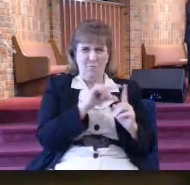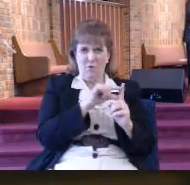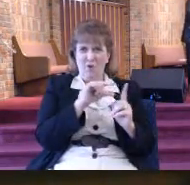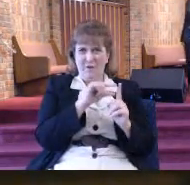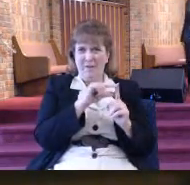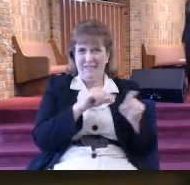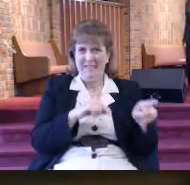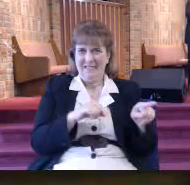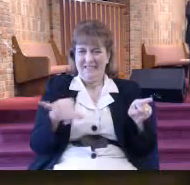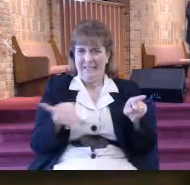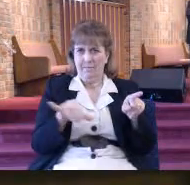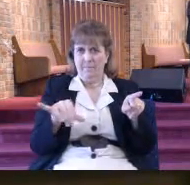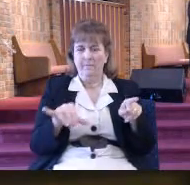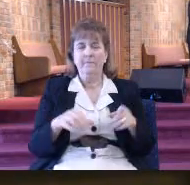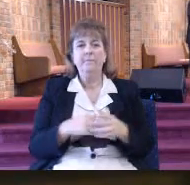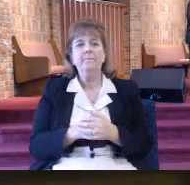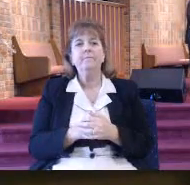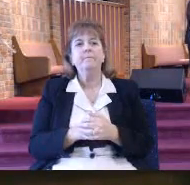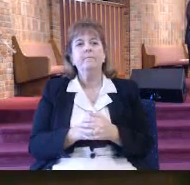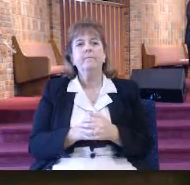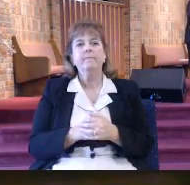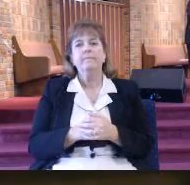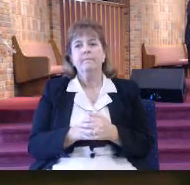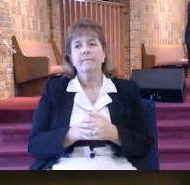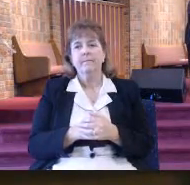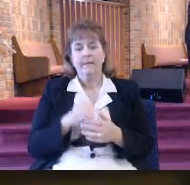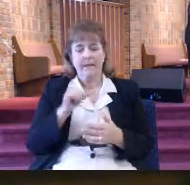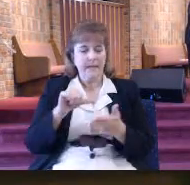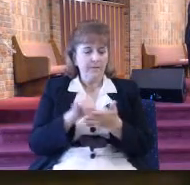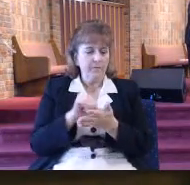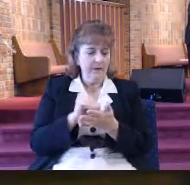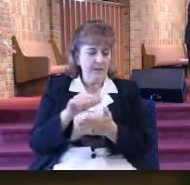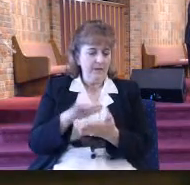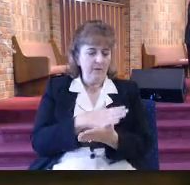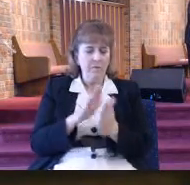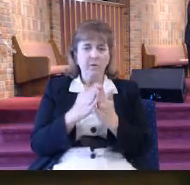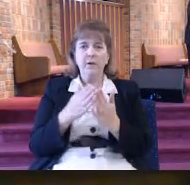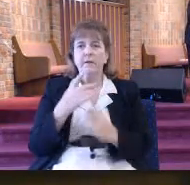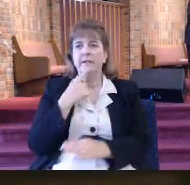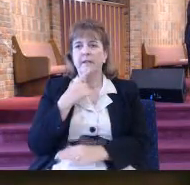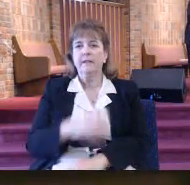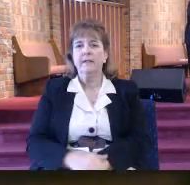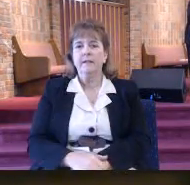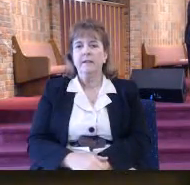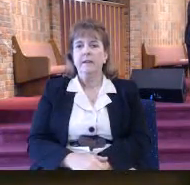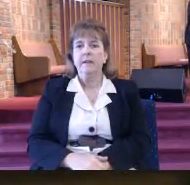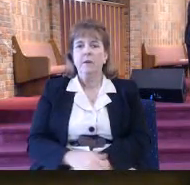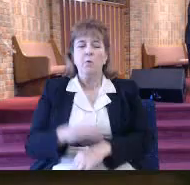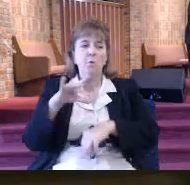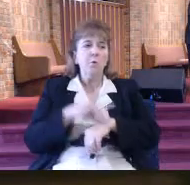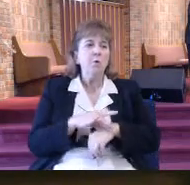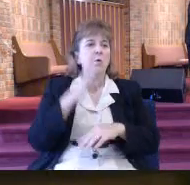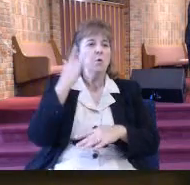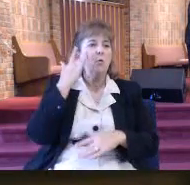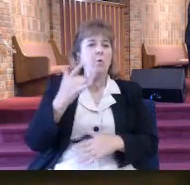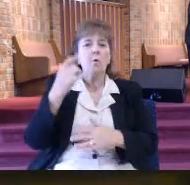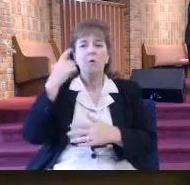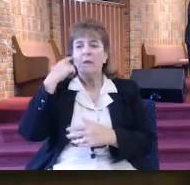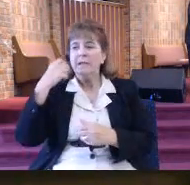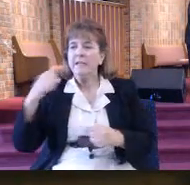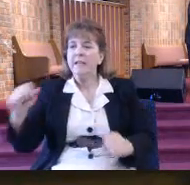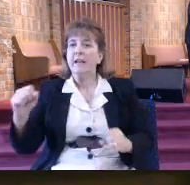thought exactly. 741, if you want to see it. Not all earth's gold and silver can make a sinner